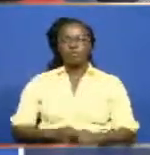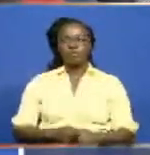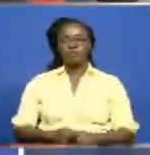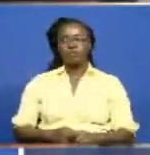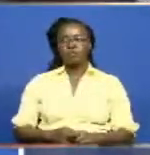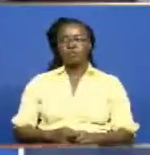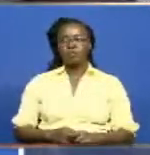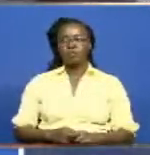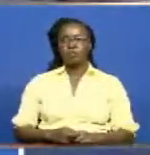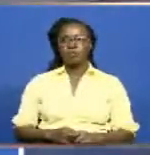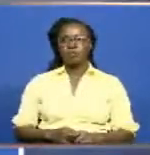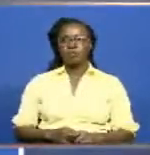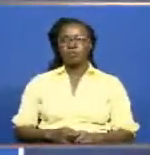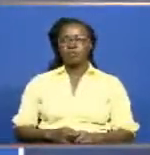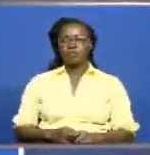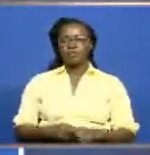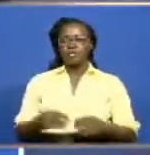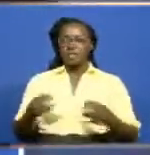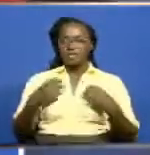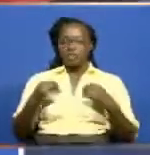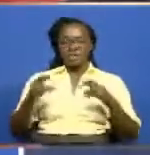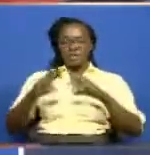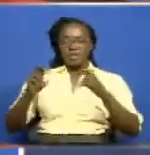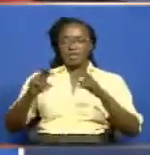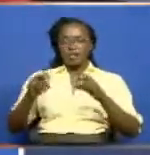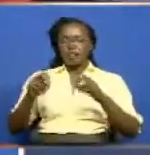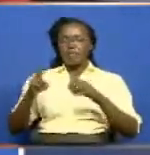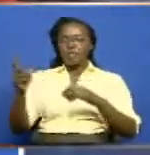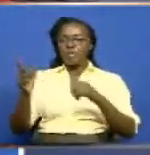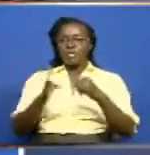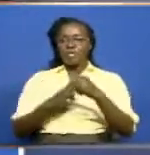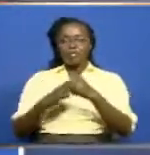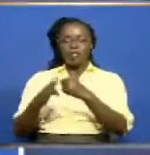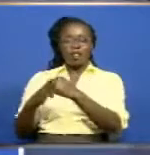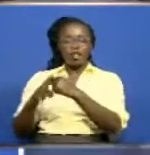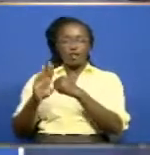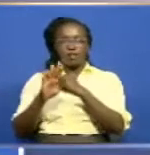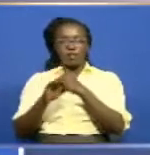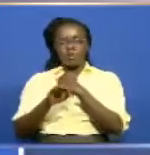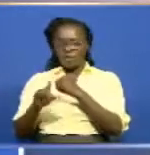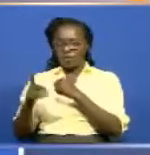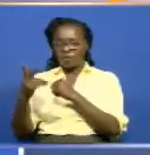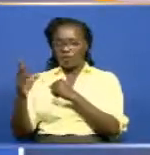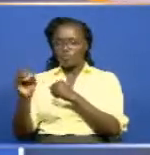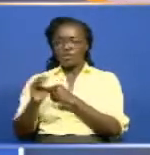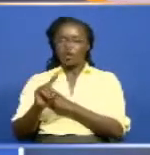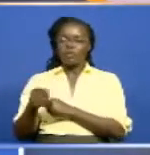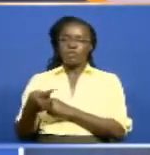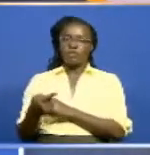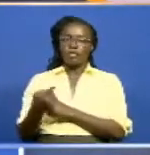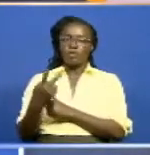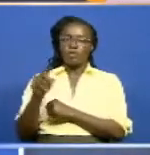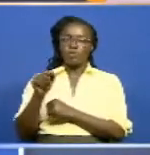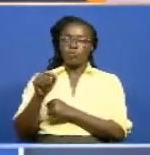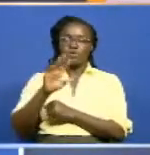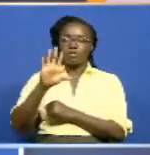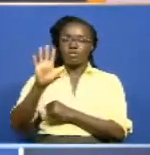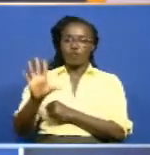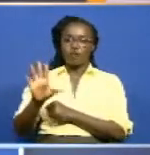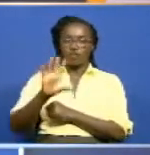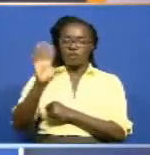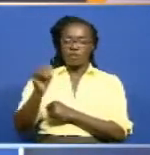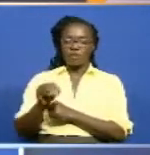The demographic and health surveys of 1994 to 2000 shows that 2.5% of women